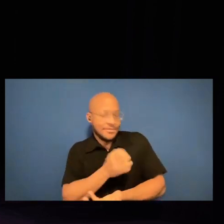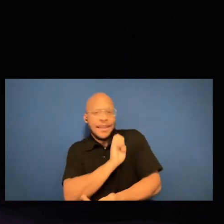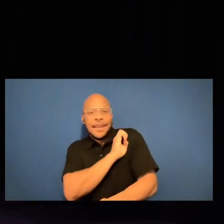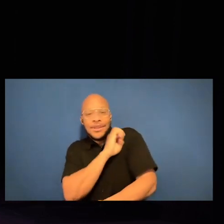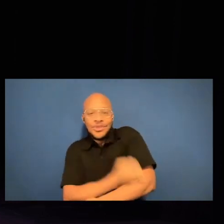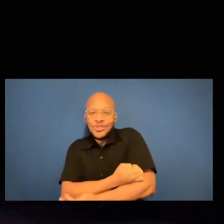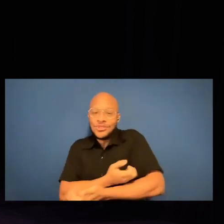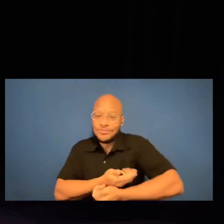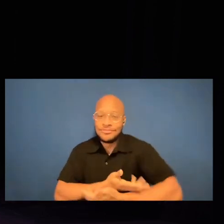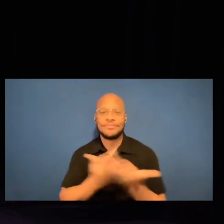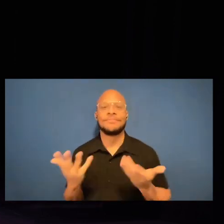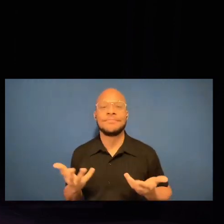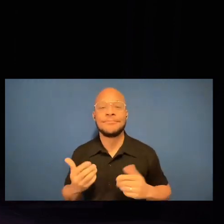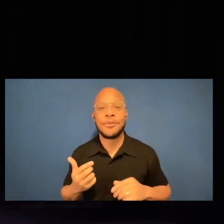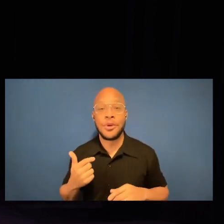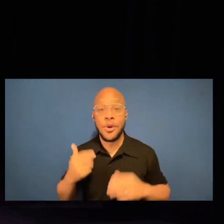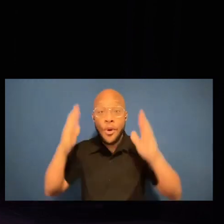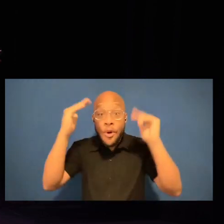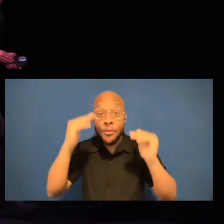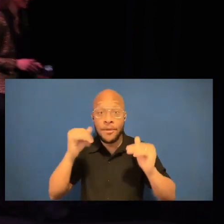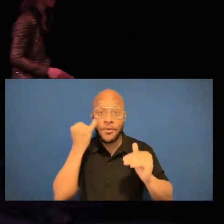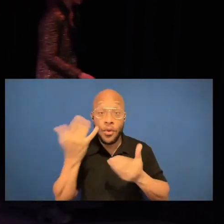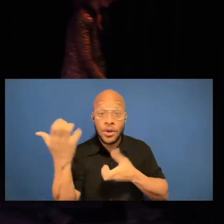welcome. Thank you very much.